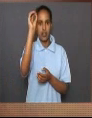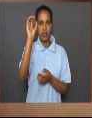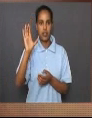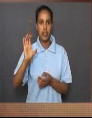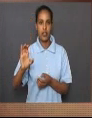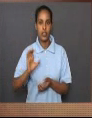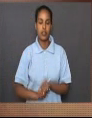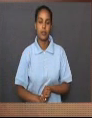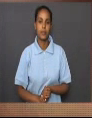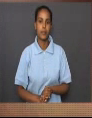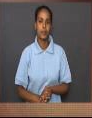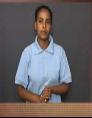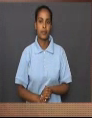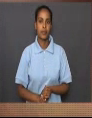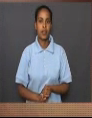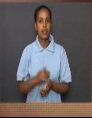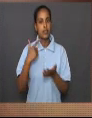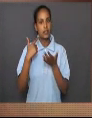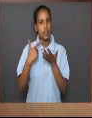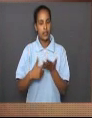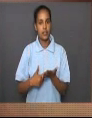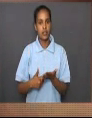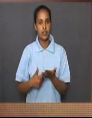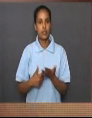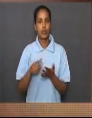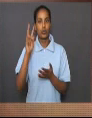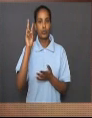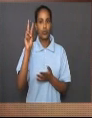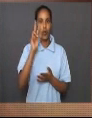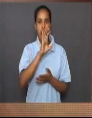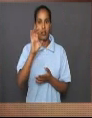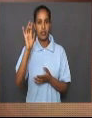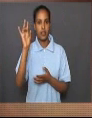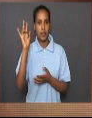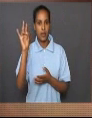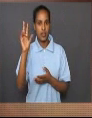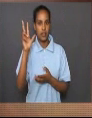273.15 to the degrees Celsius. Thus,